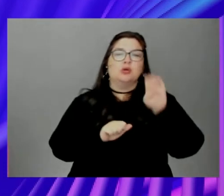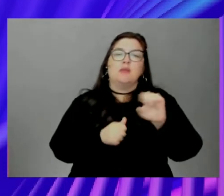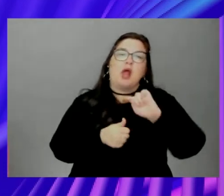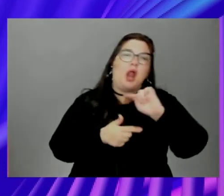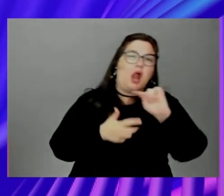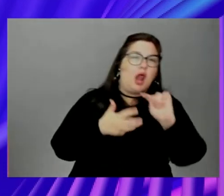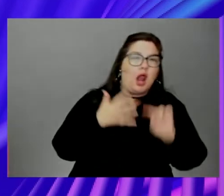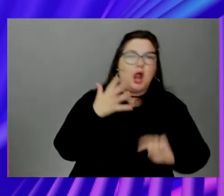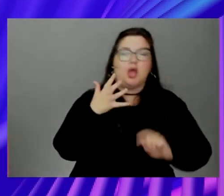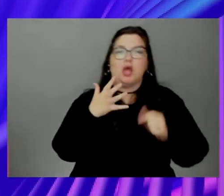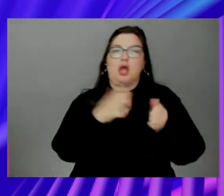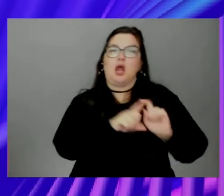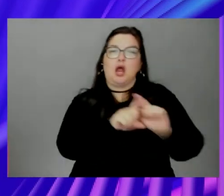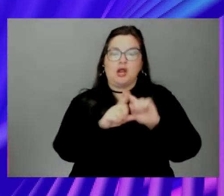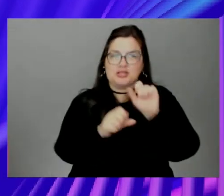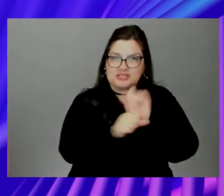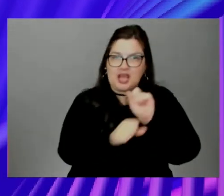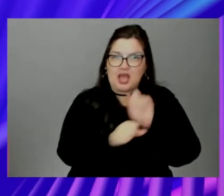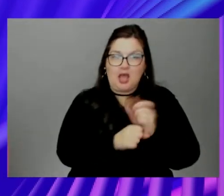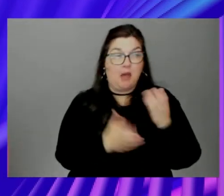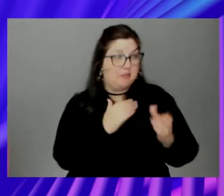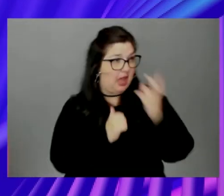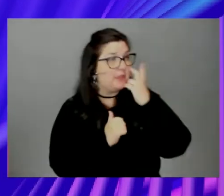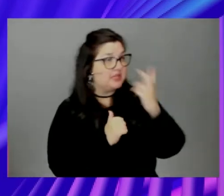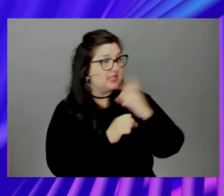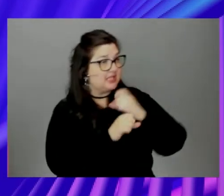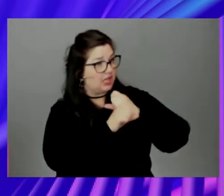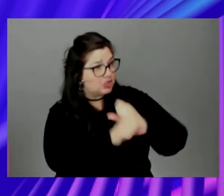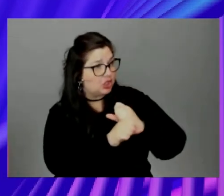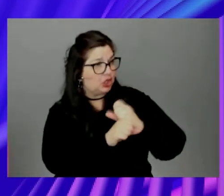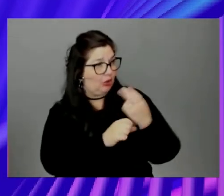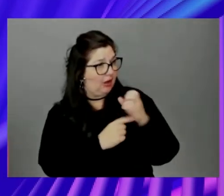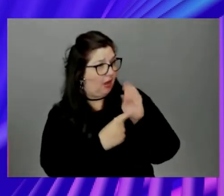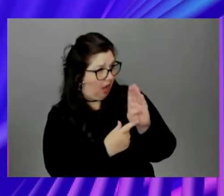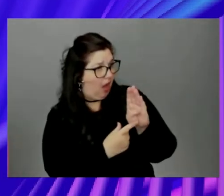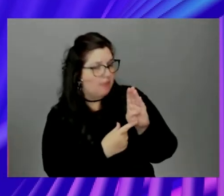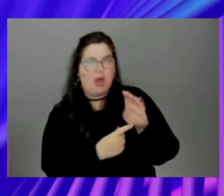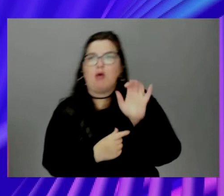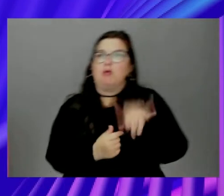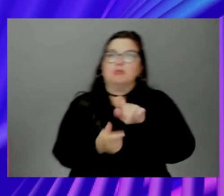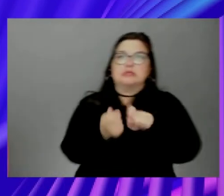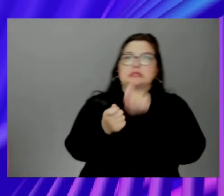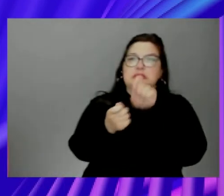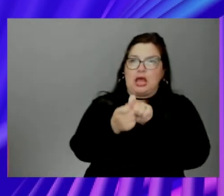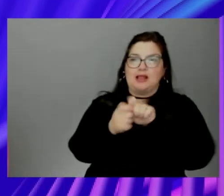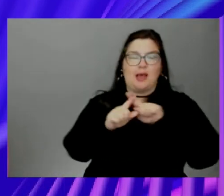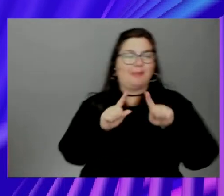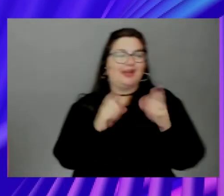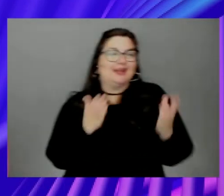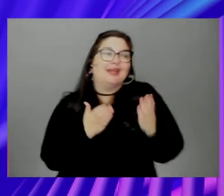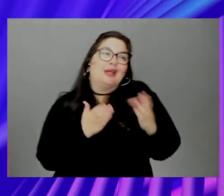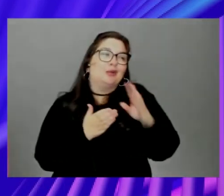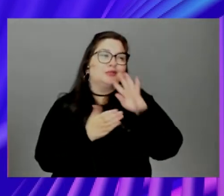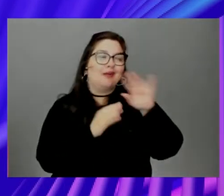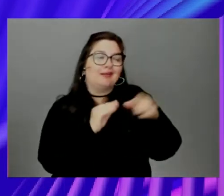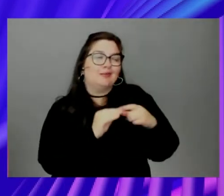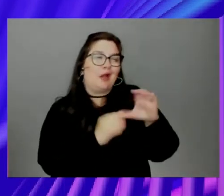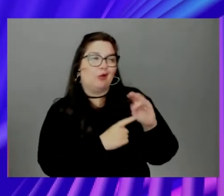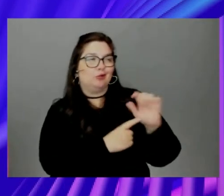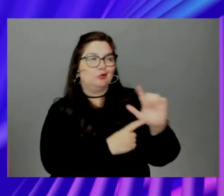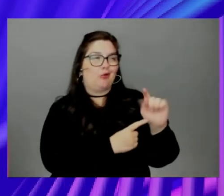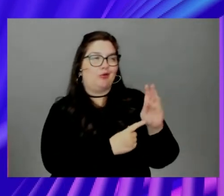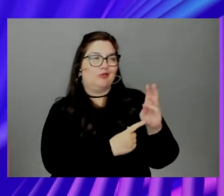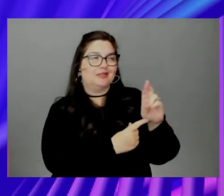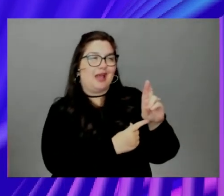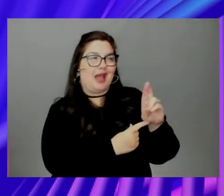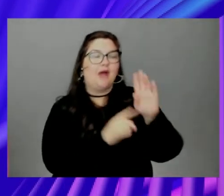that condition in place. You could probably even see it in like Security Hub. Yeah, Yeah. precisely. But we're And- here to talk about Control Tower. Let's continue. Hey, we love it all. But the